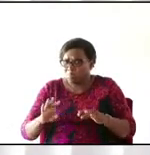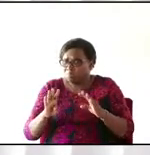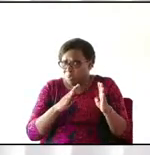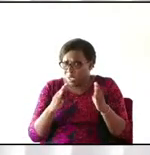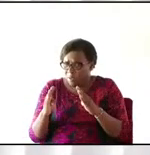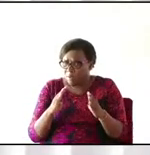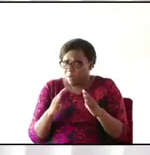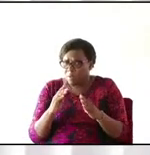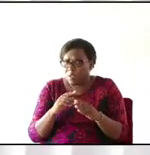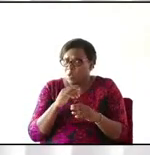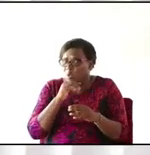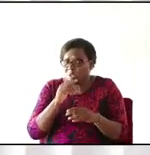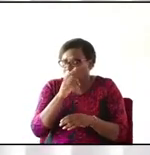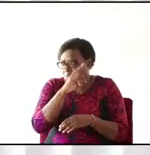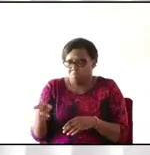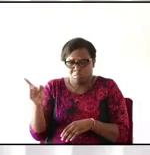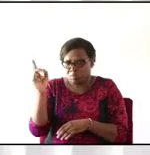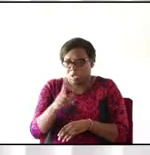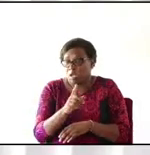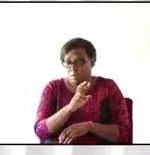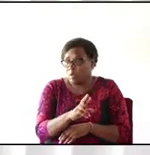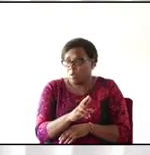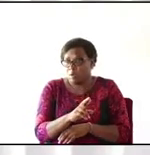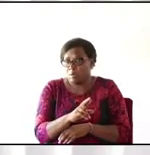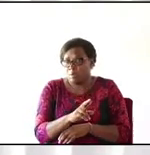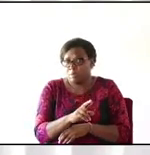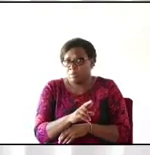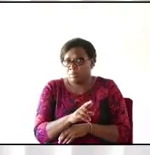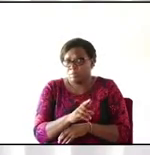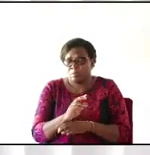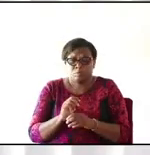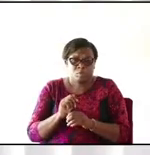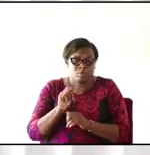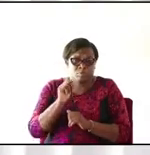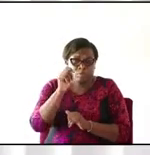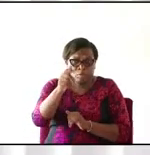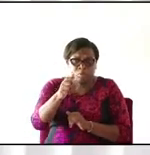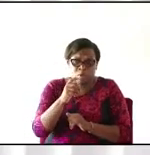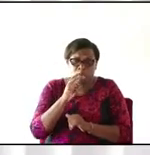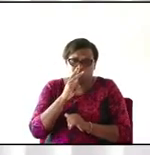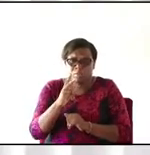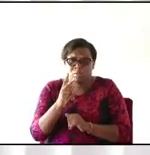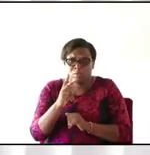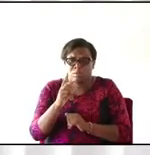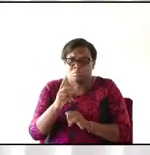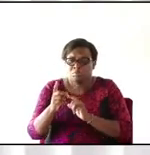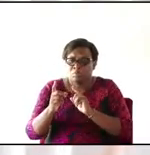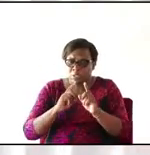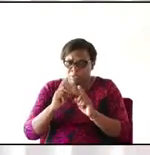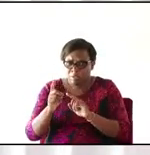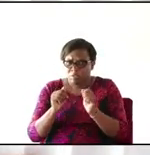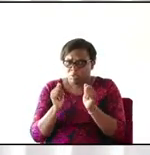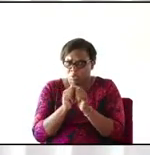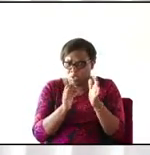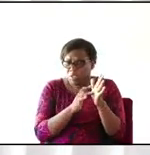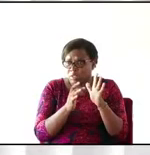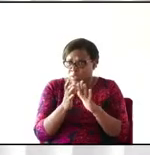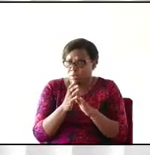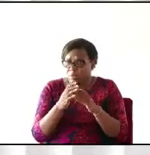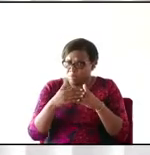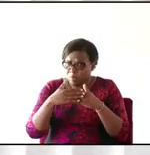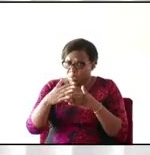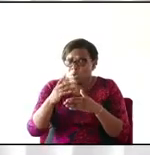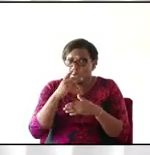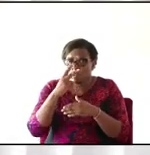not condemning her. Later on, we see the interaction between her and Jesus. We later also see in